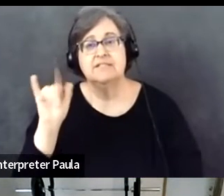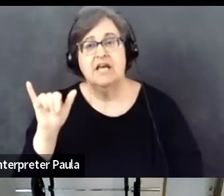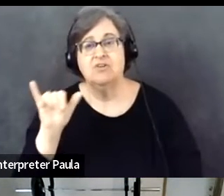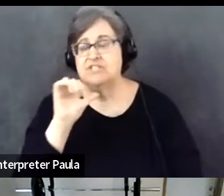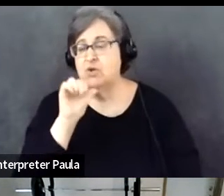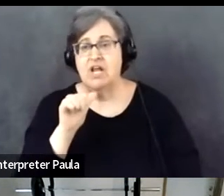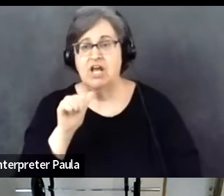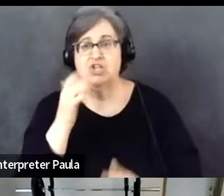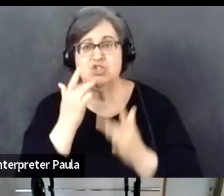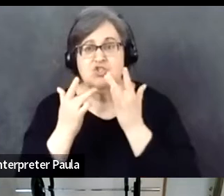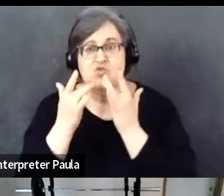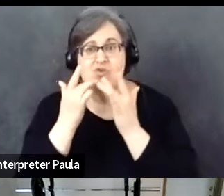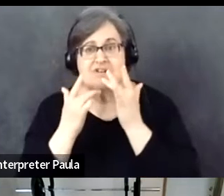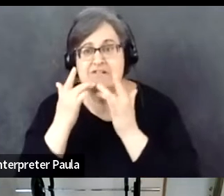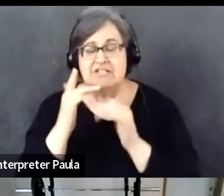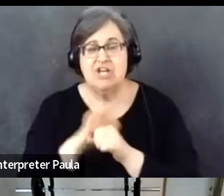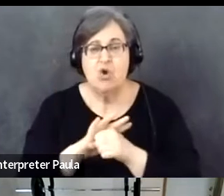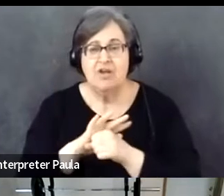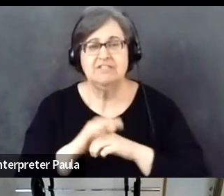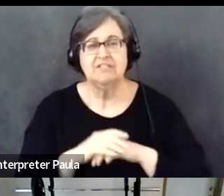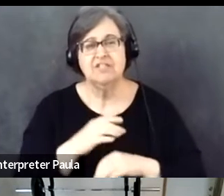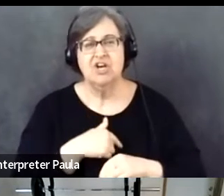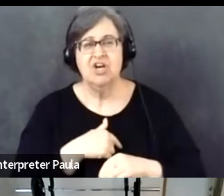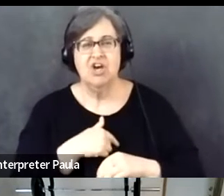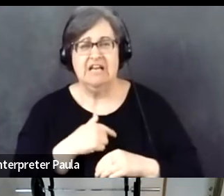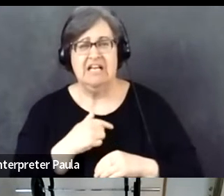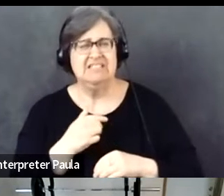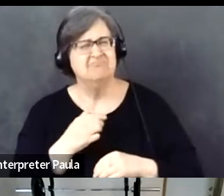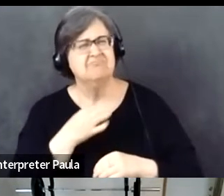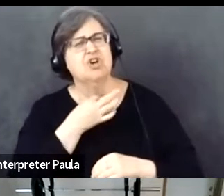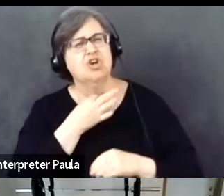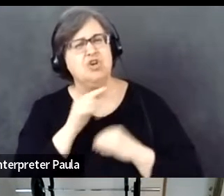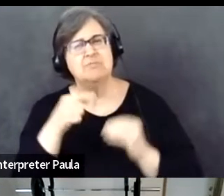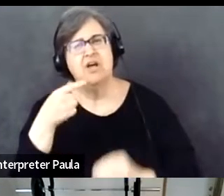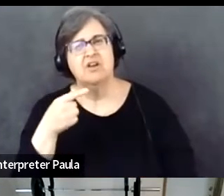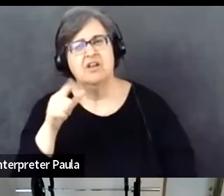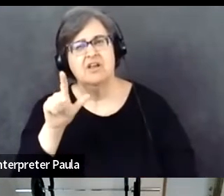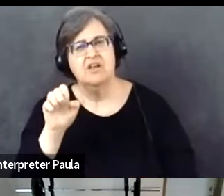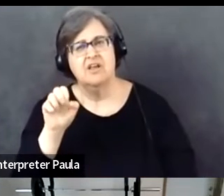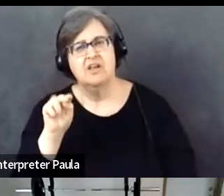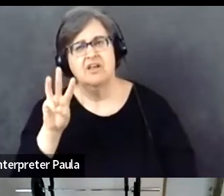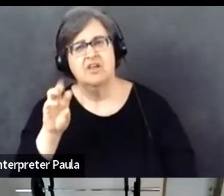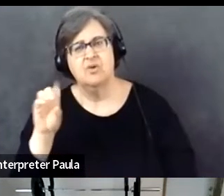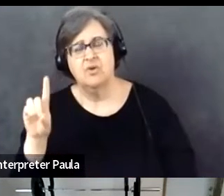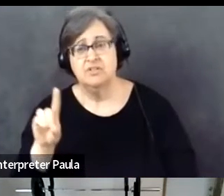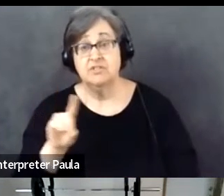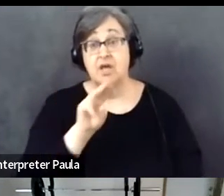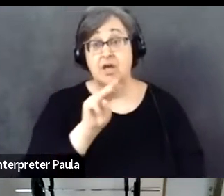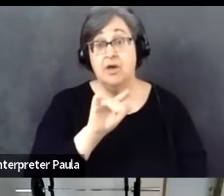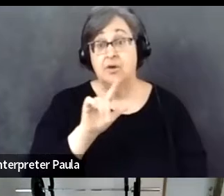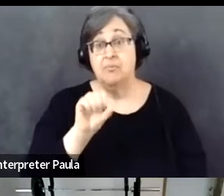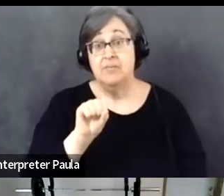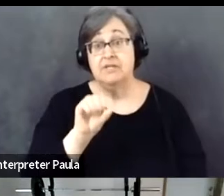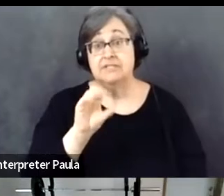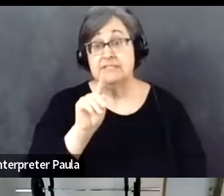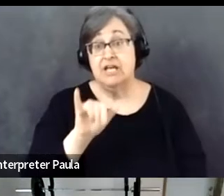areas. So I'm wondering about Glenwood, because Mills County, where Glenwood